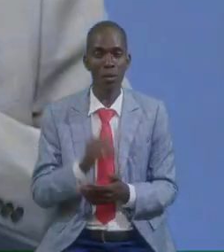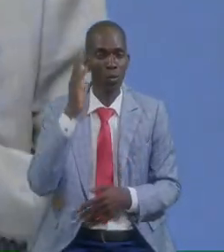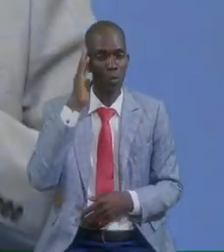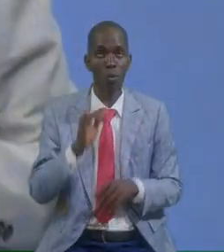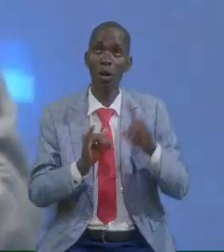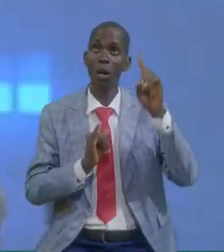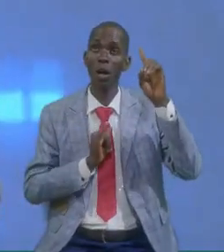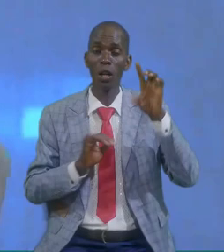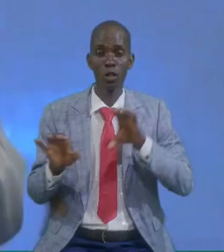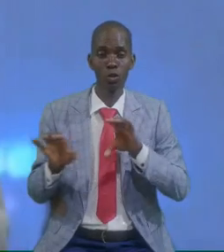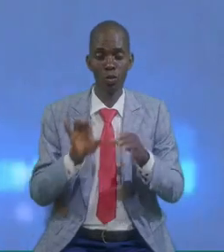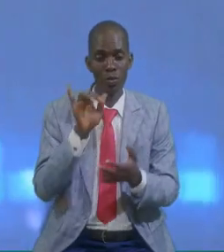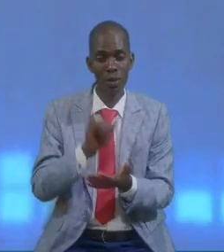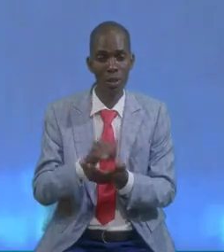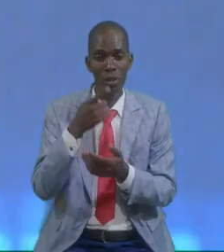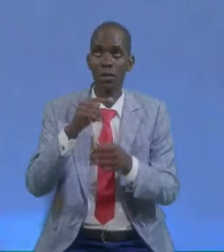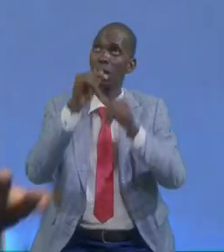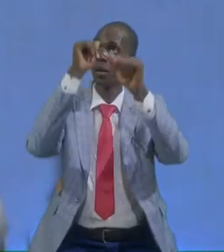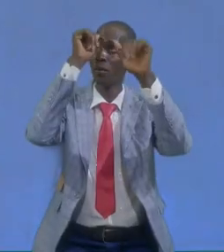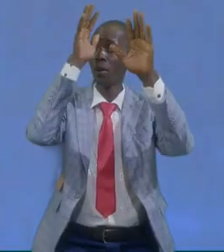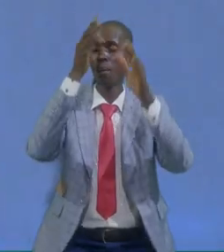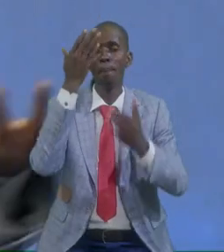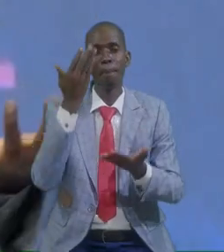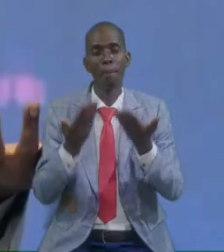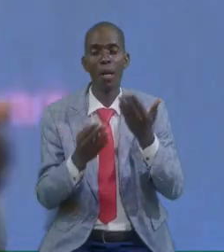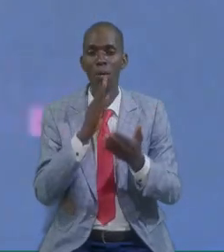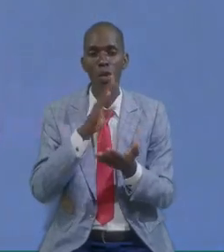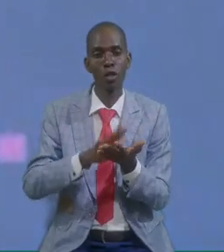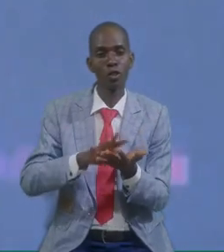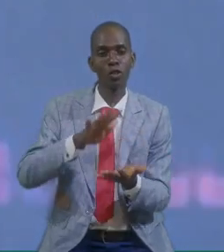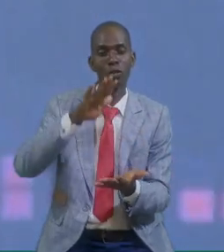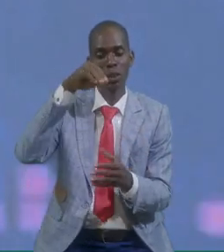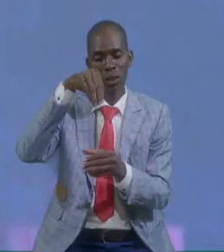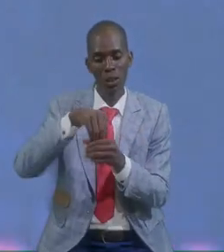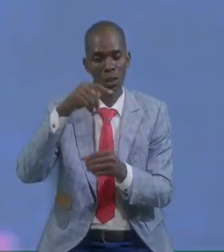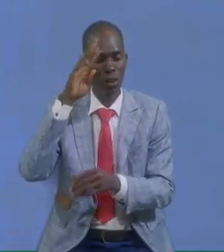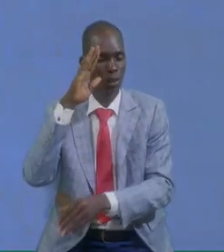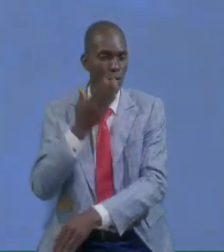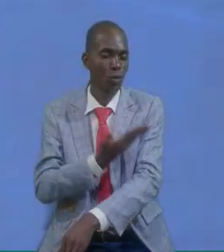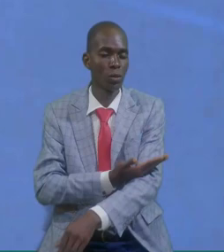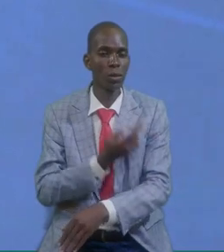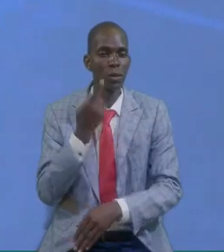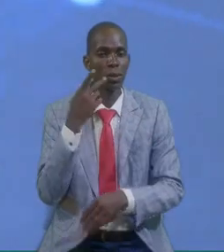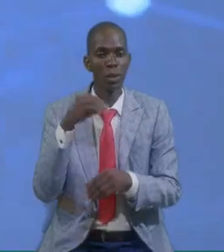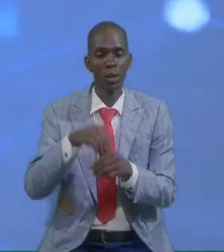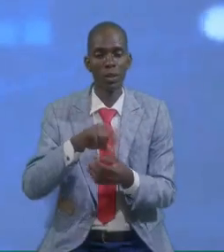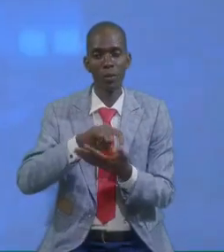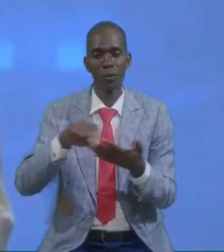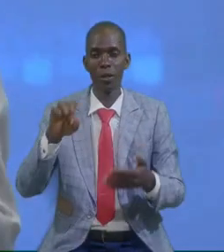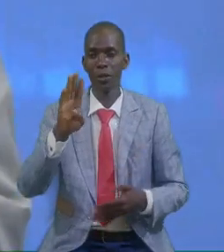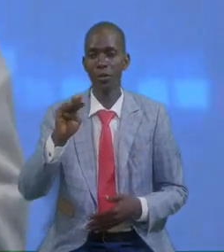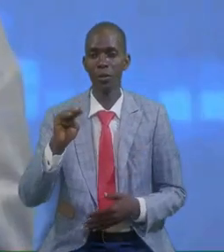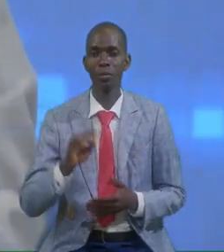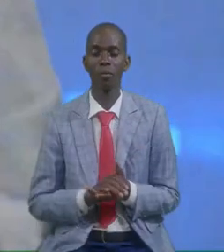the Father may be glorified in the Son. Look at verse 14. If he